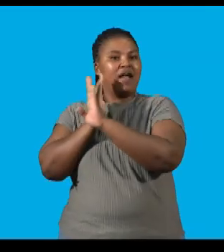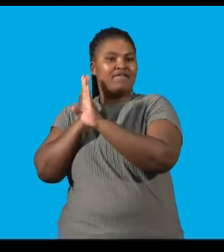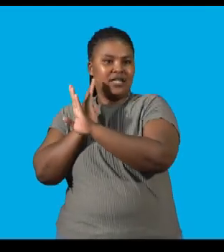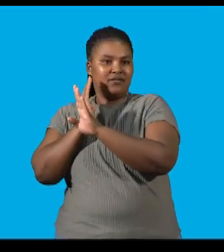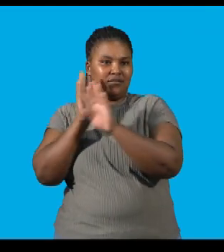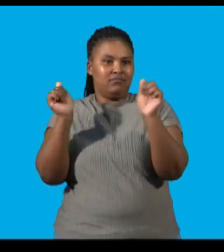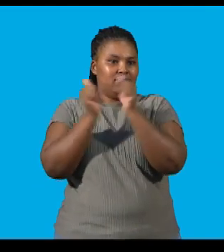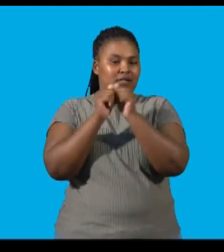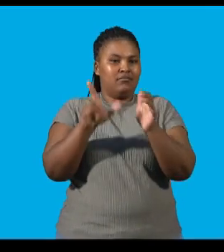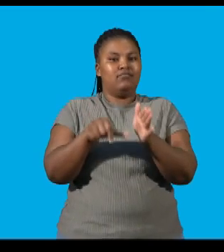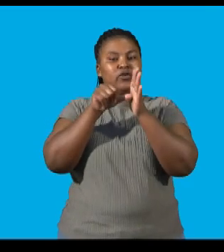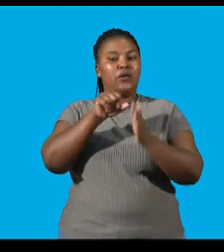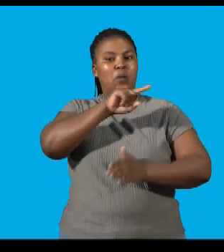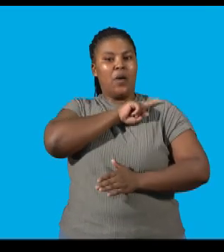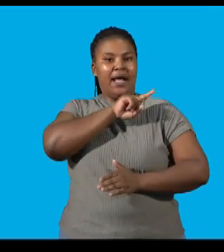private sector.